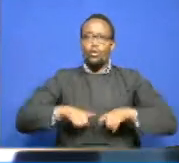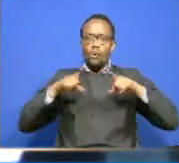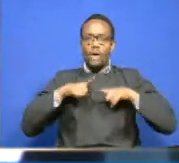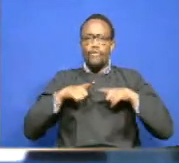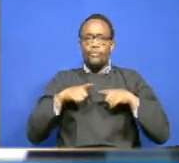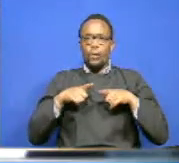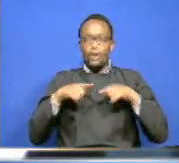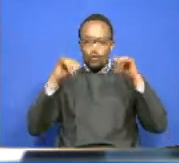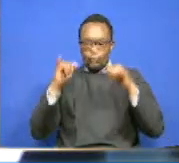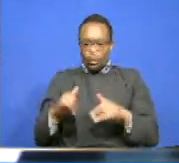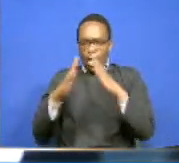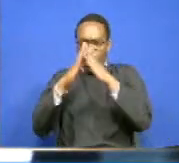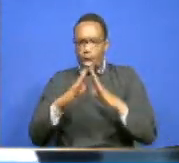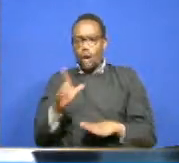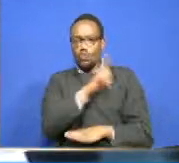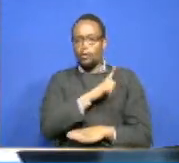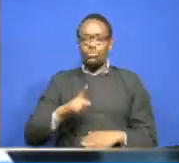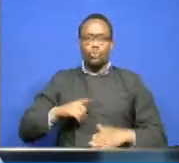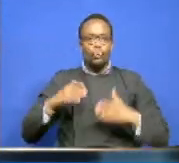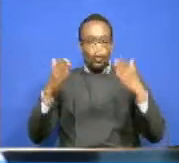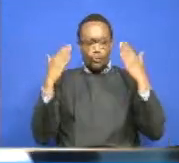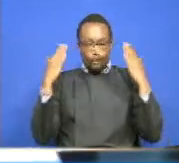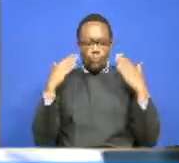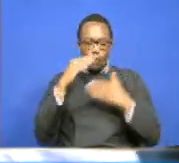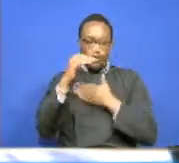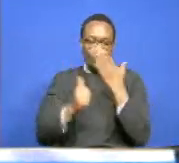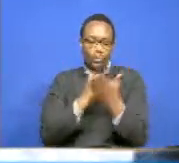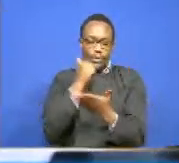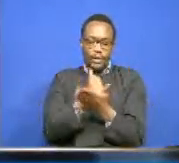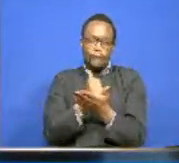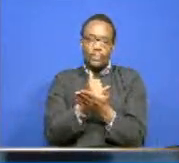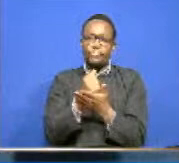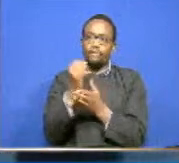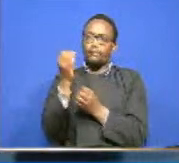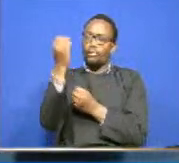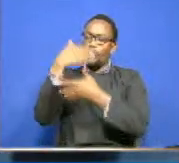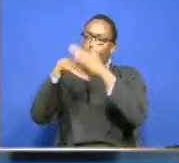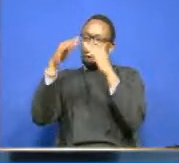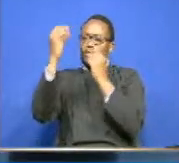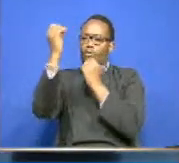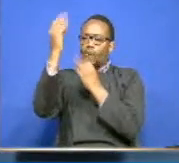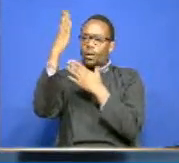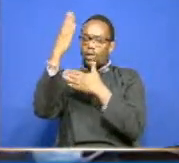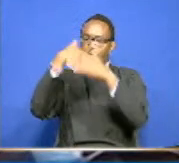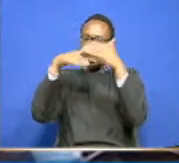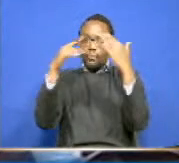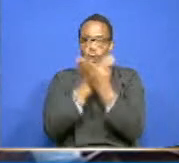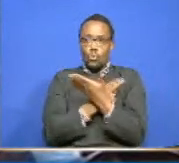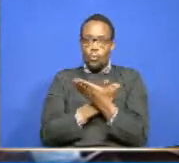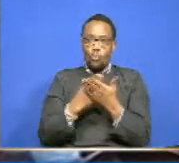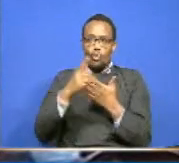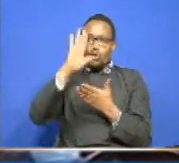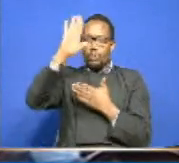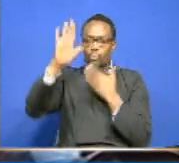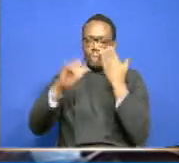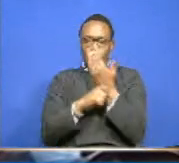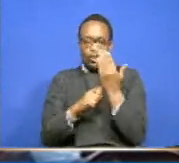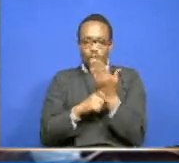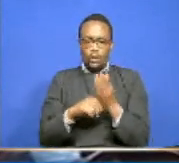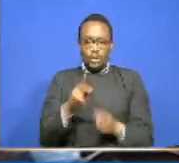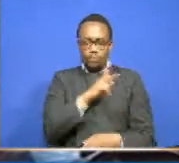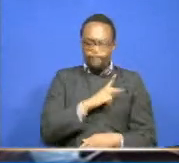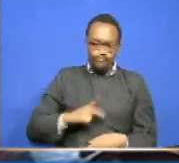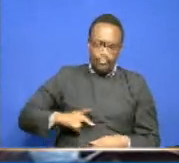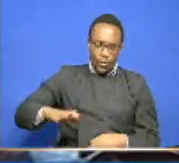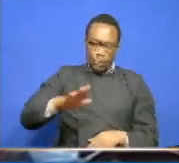in the house of the Lord forever. Our Father, who art in heaven, hallowed be